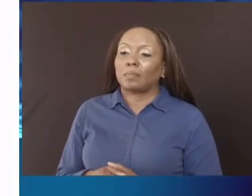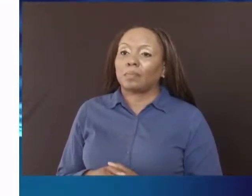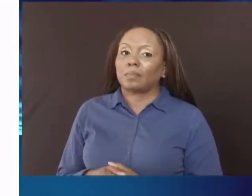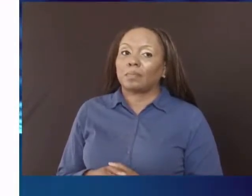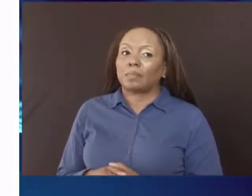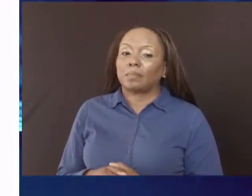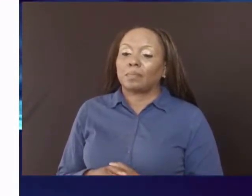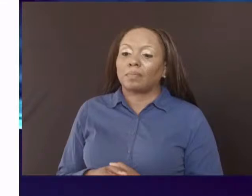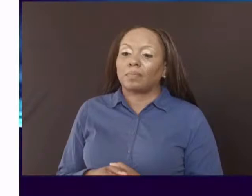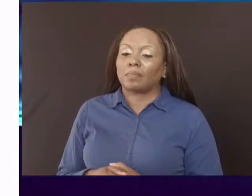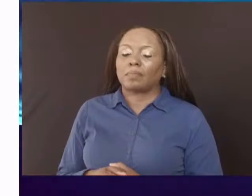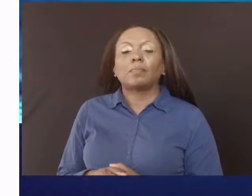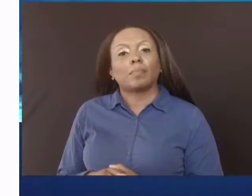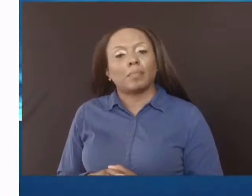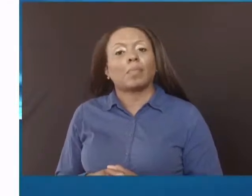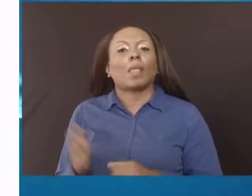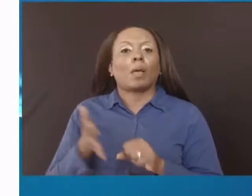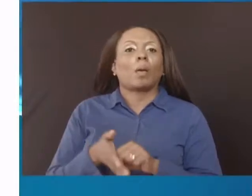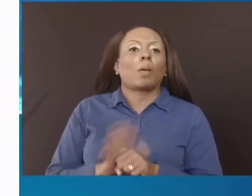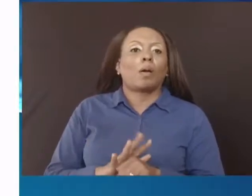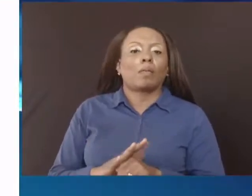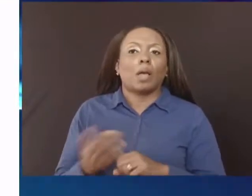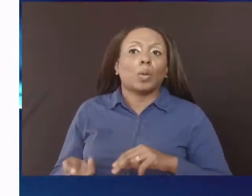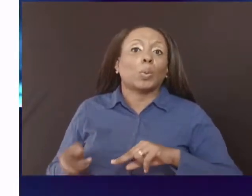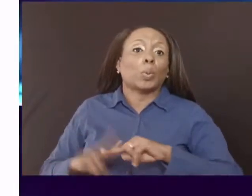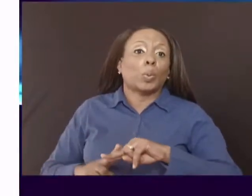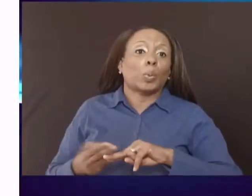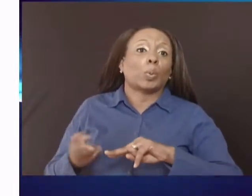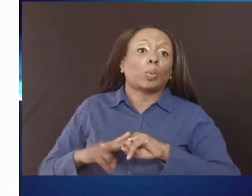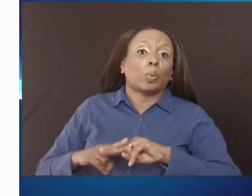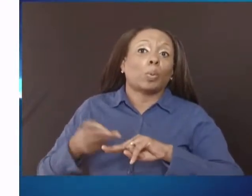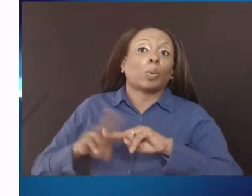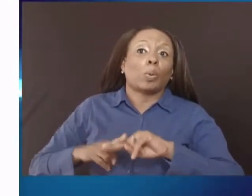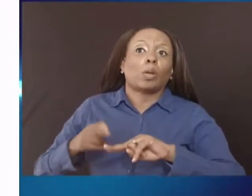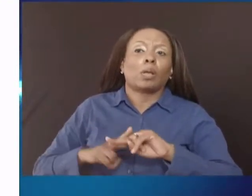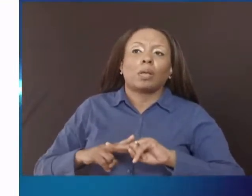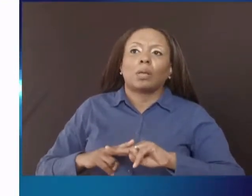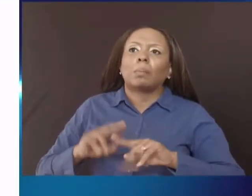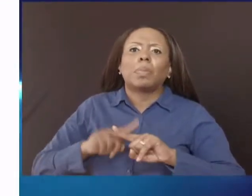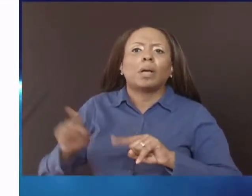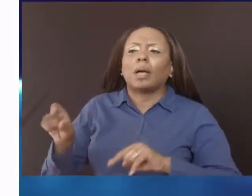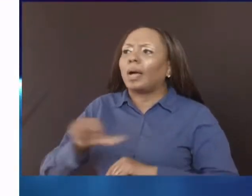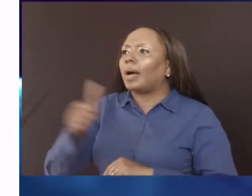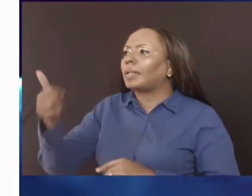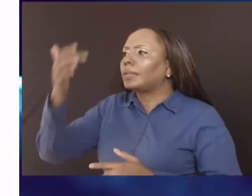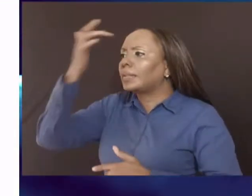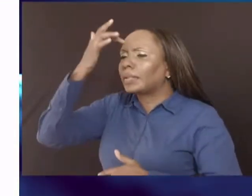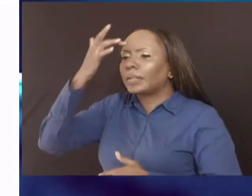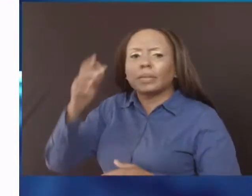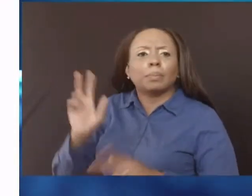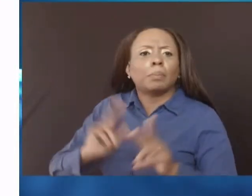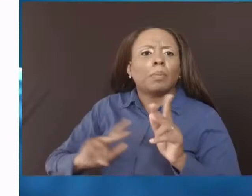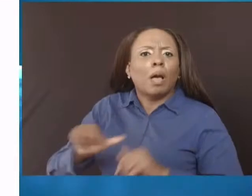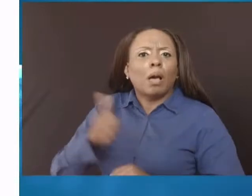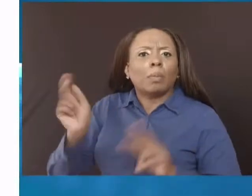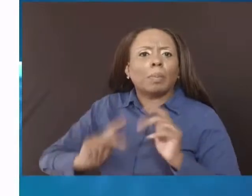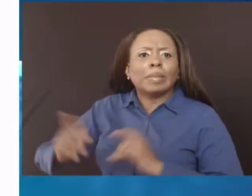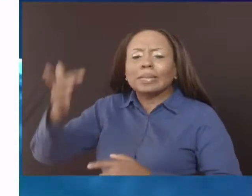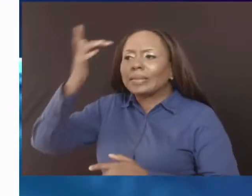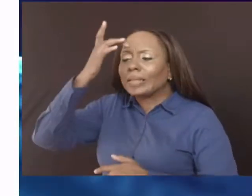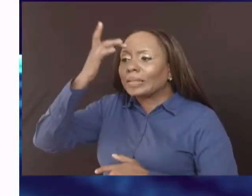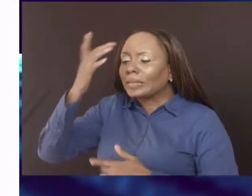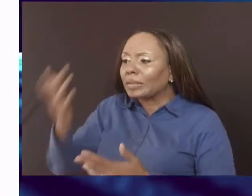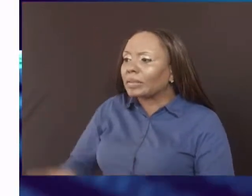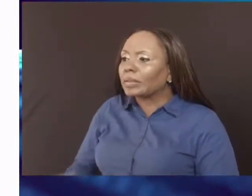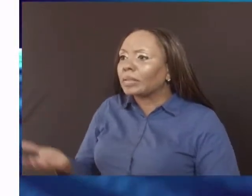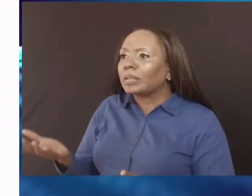ill patients on a regular basis. The reason I'm asking is because we have been getting a number of calls. We haven't really been able to get